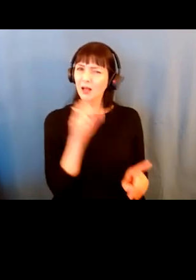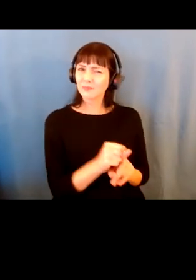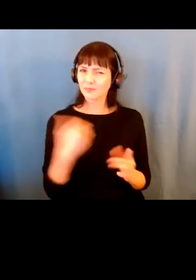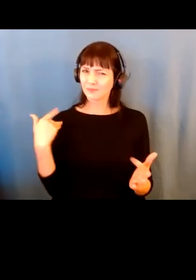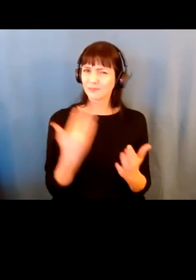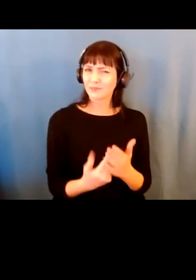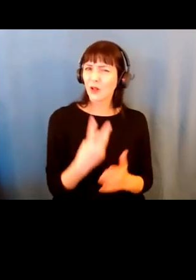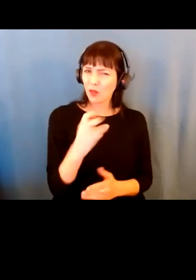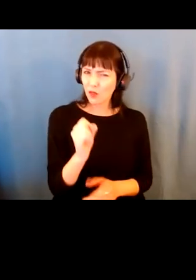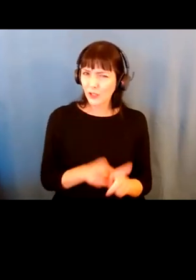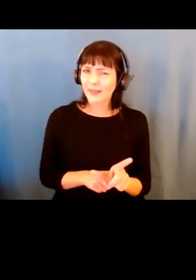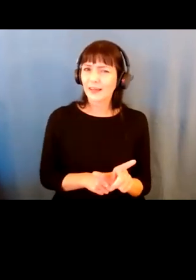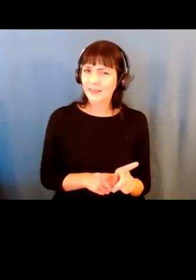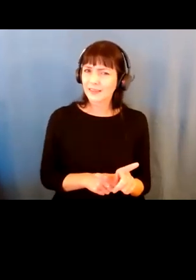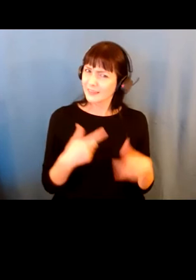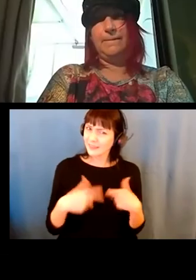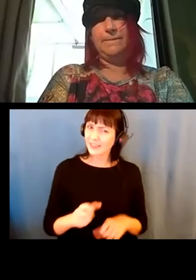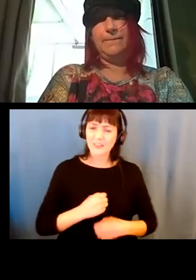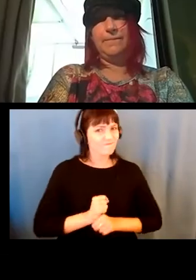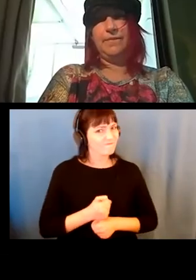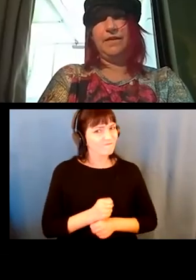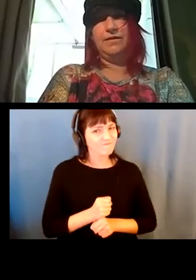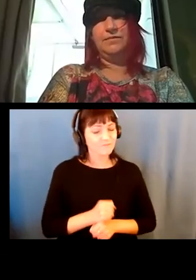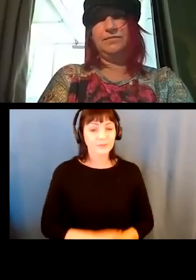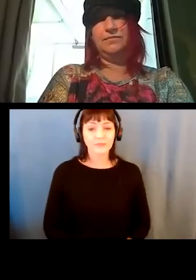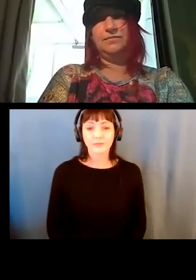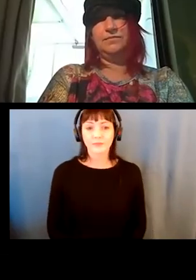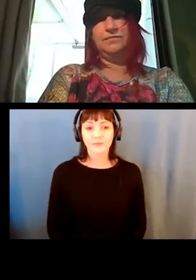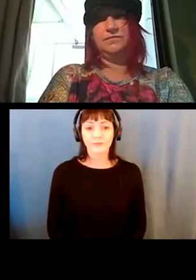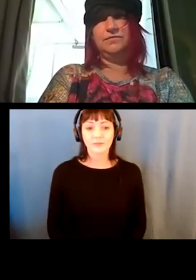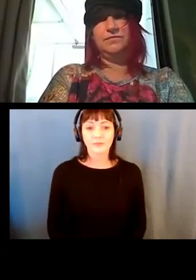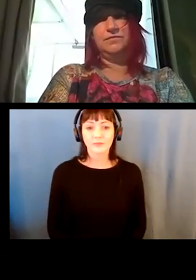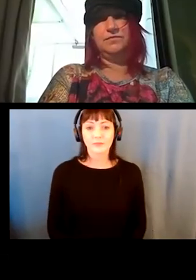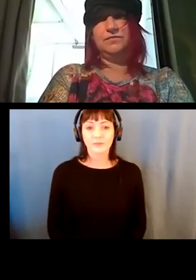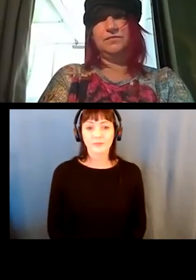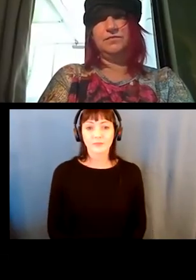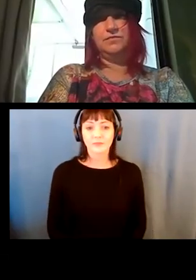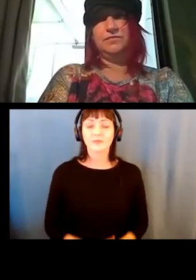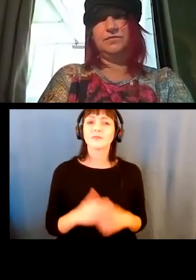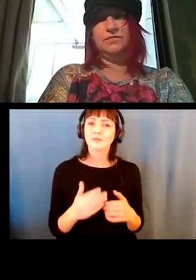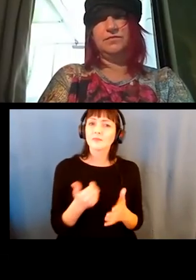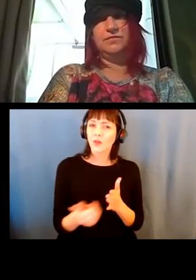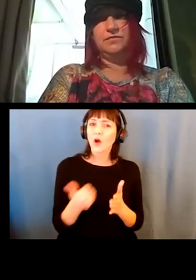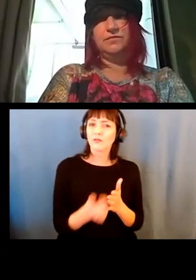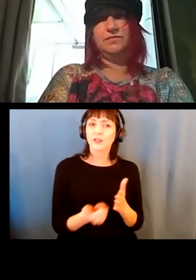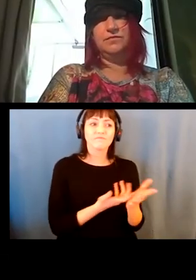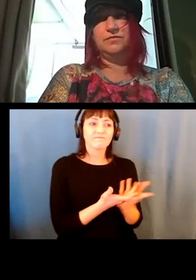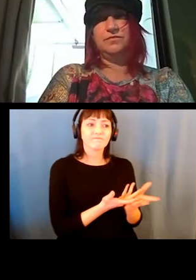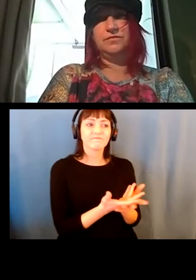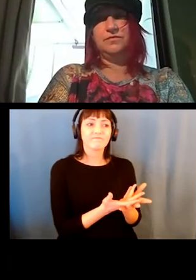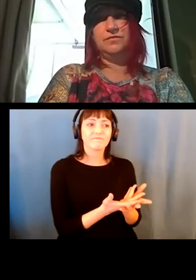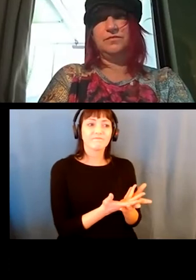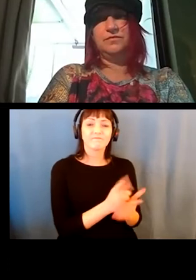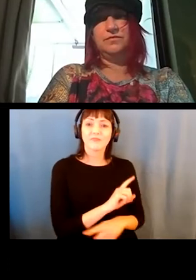still frustrates the hell out of me, if I'm honest. Yeah. We often come out of places thinking we took two steps forward and one